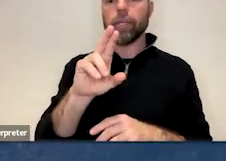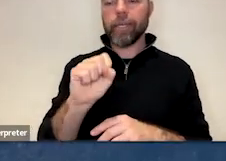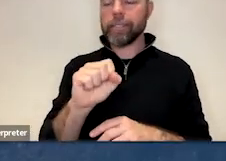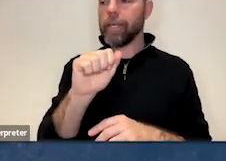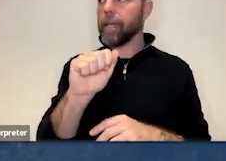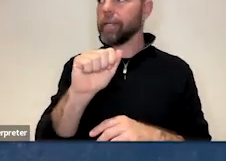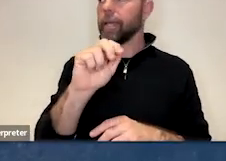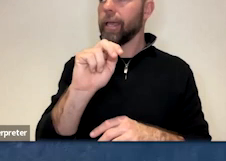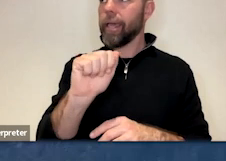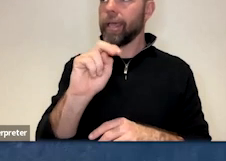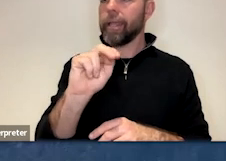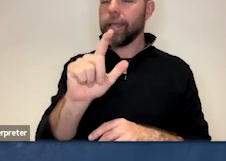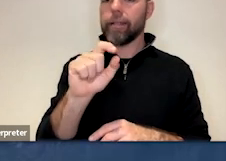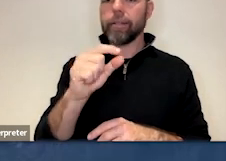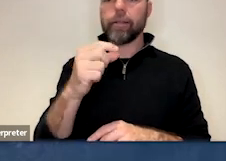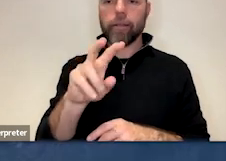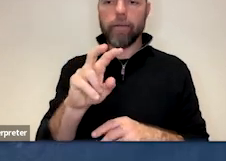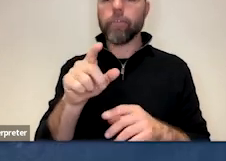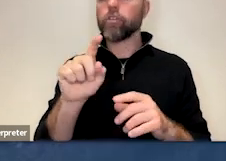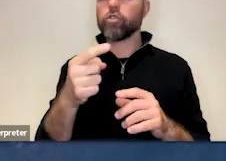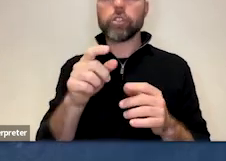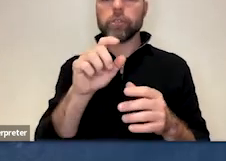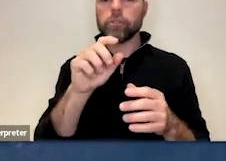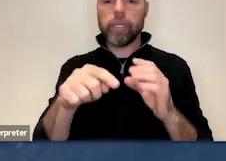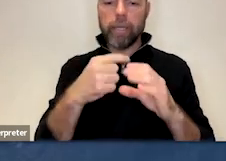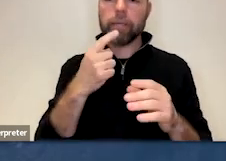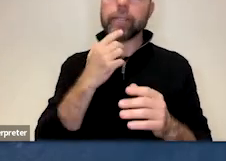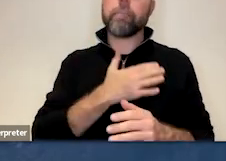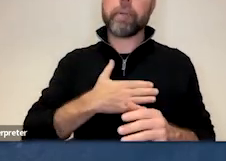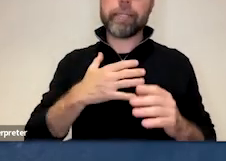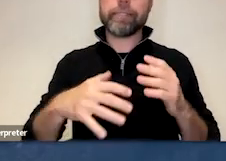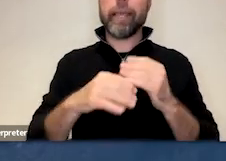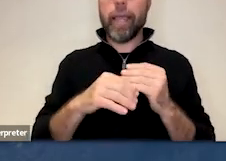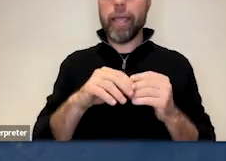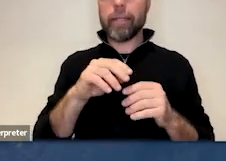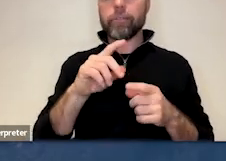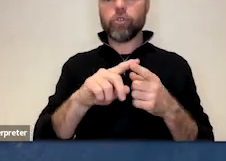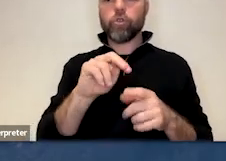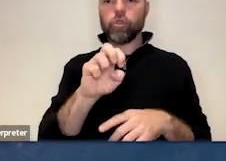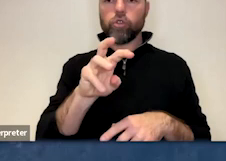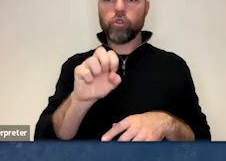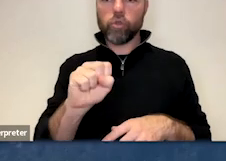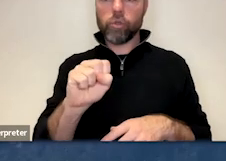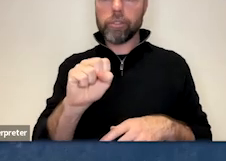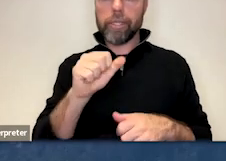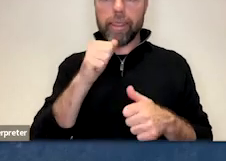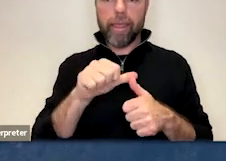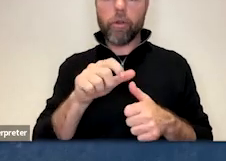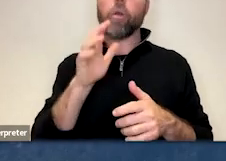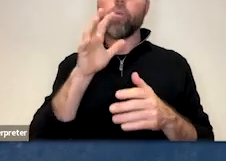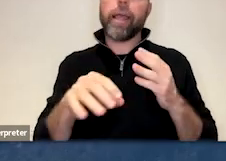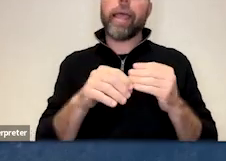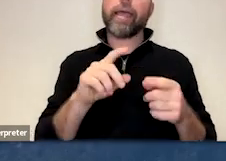ccrds@anl.gov email address. All you have to do is say, please add me to the newsletter, and we will get you on our mailing list. But